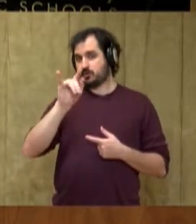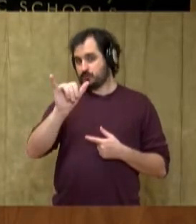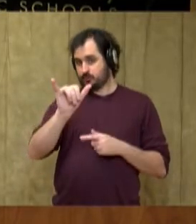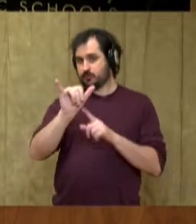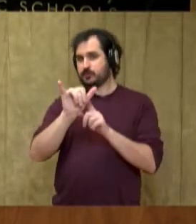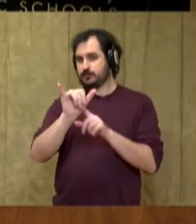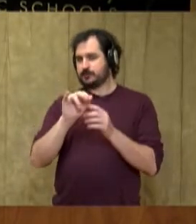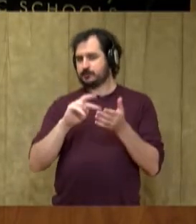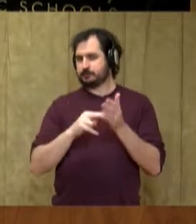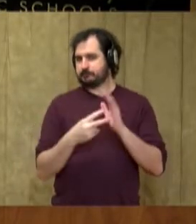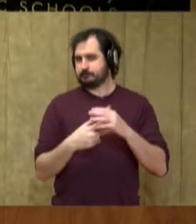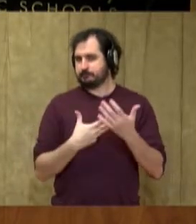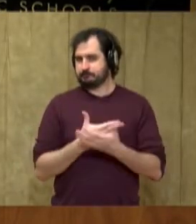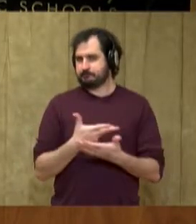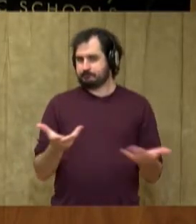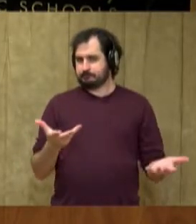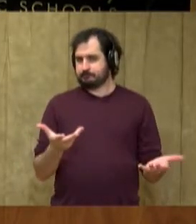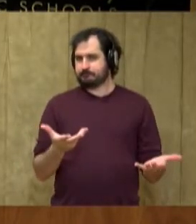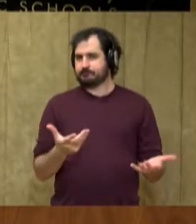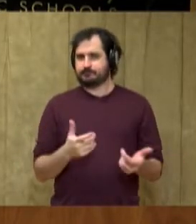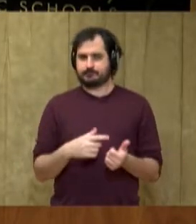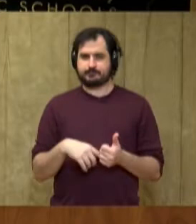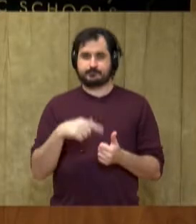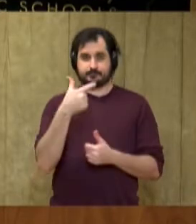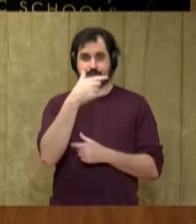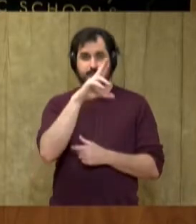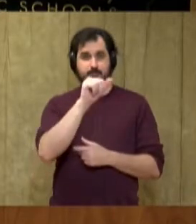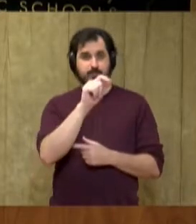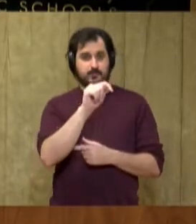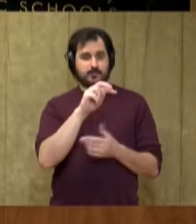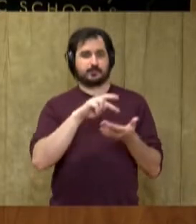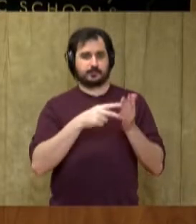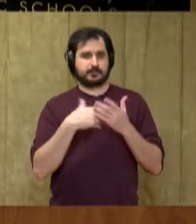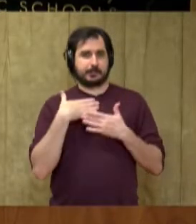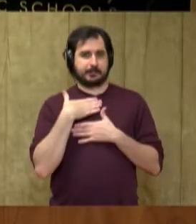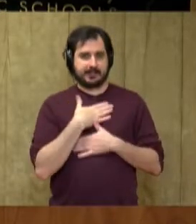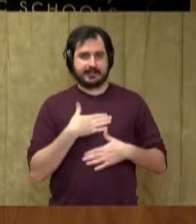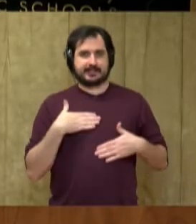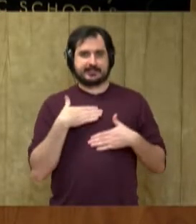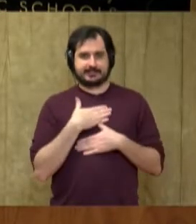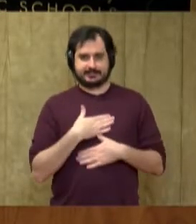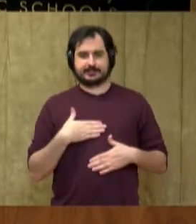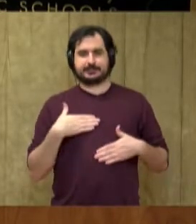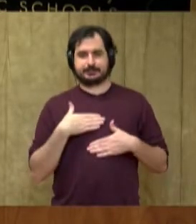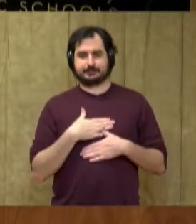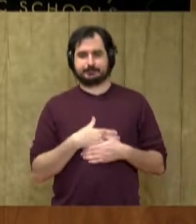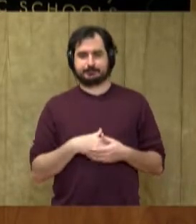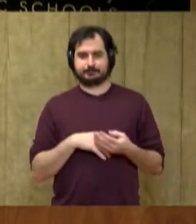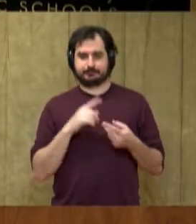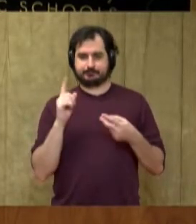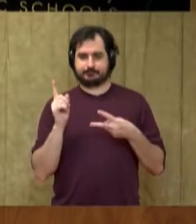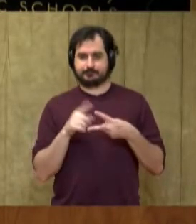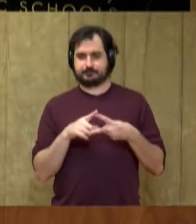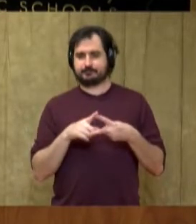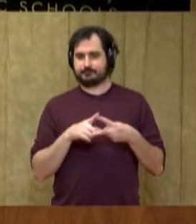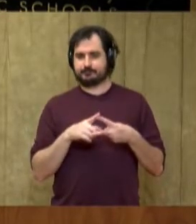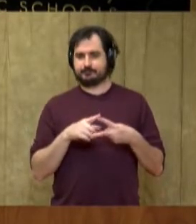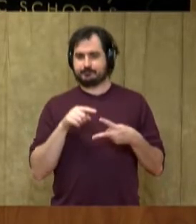means pleasing. Pleasing is something that's good, that makes you happy. All right, we have study of the Earth's